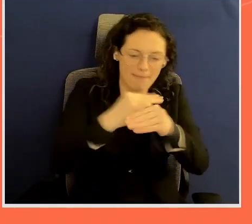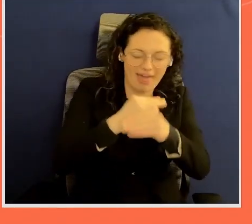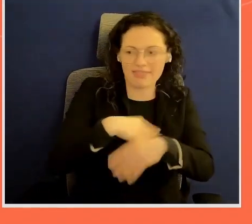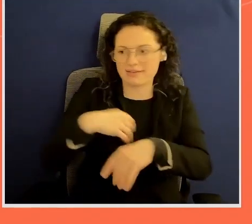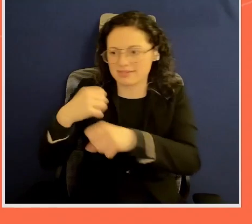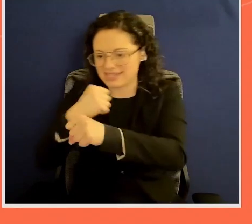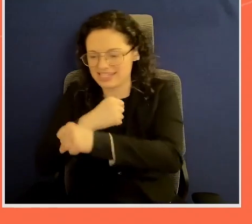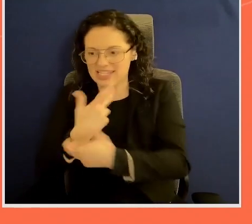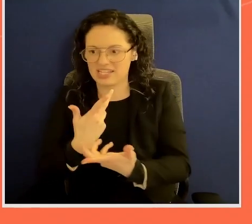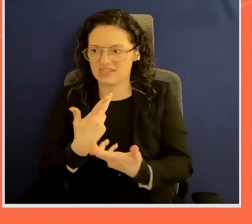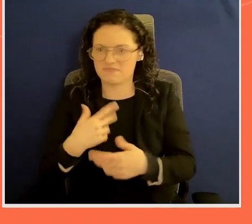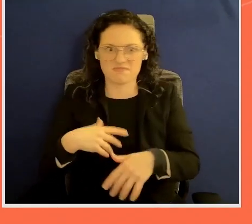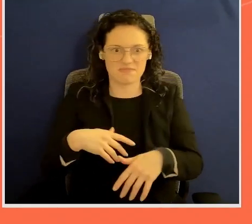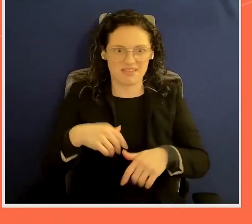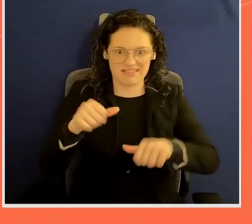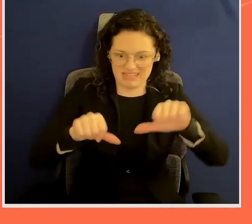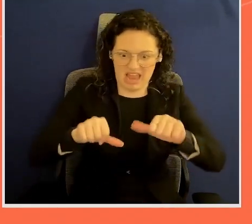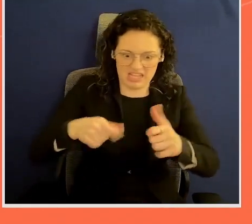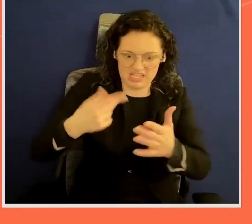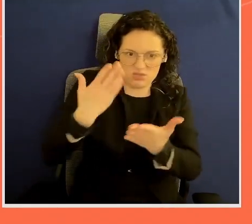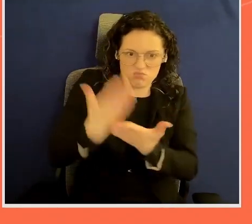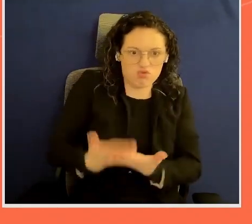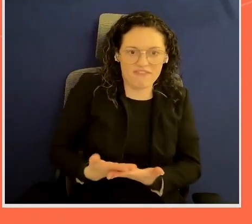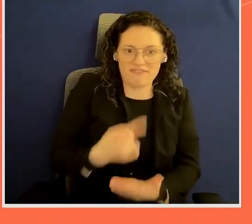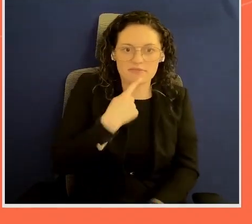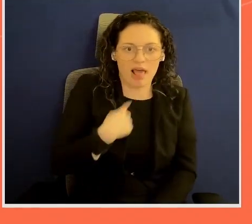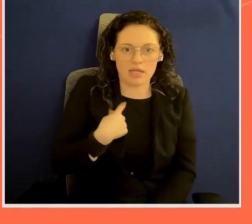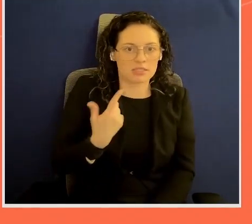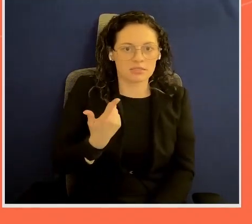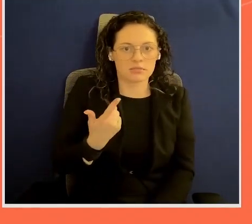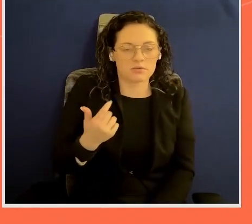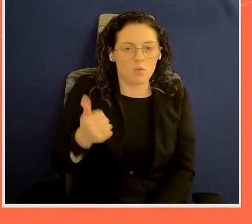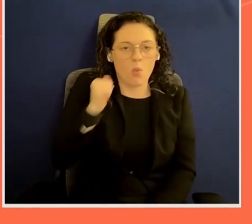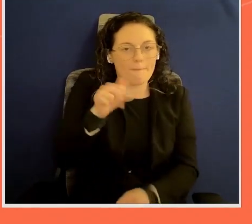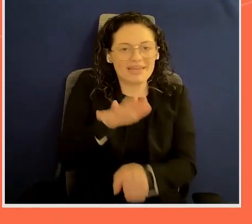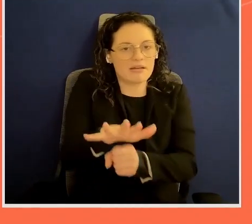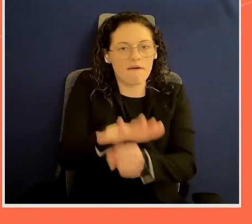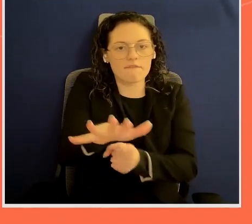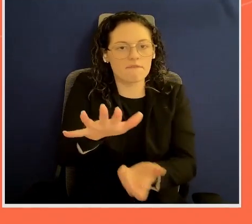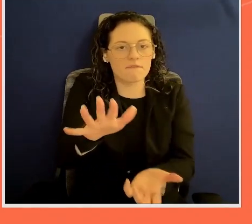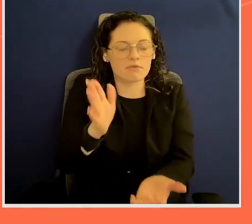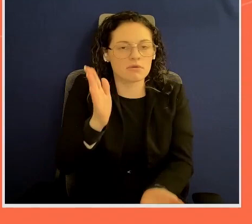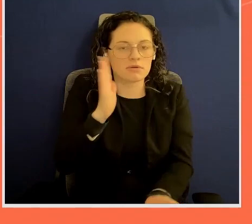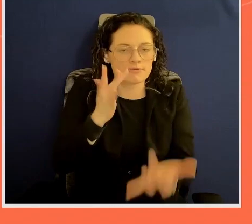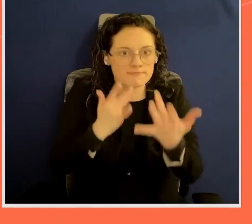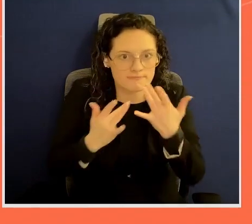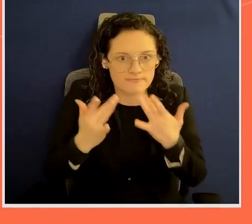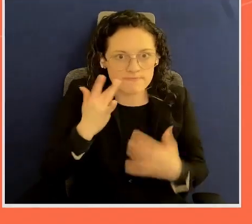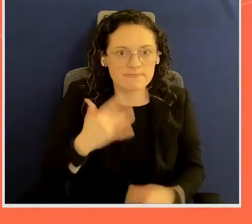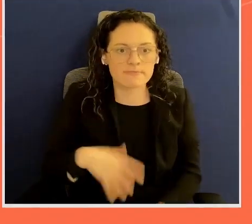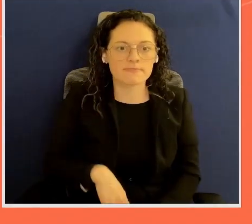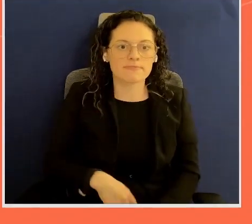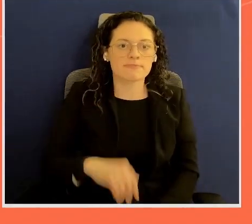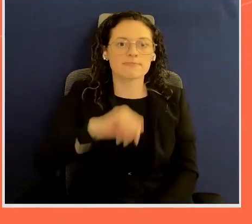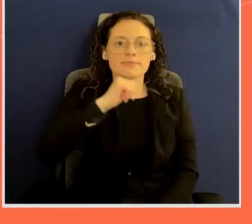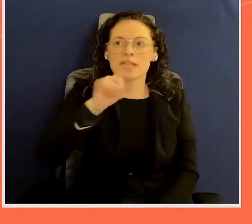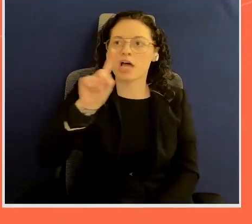well-being. Success will depend on every country, every individual,